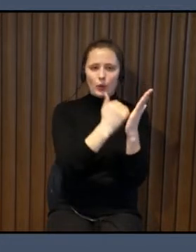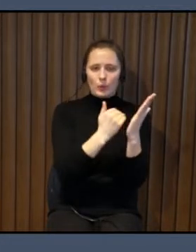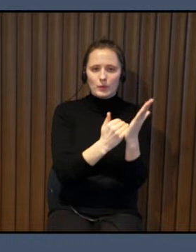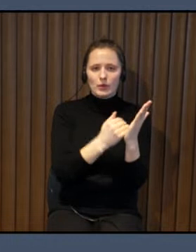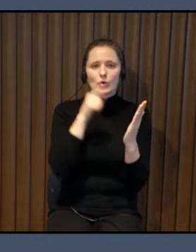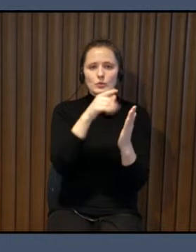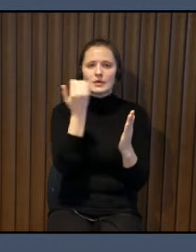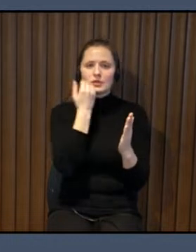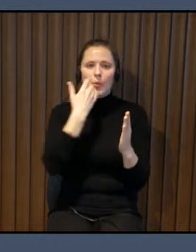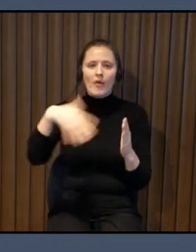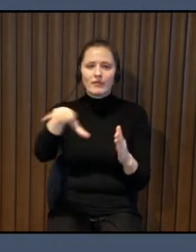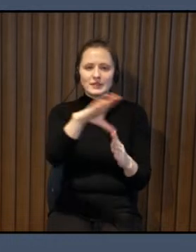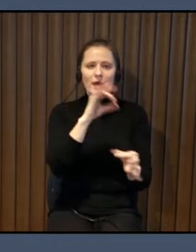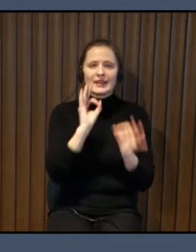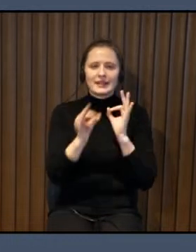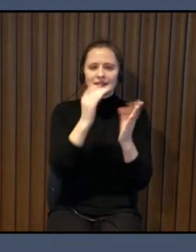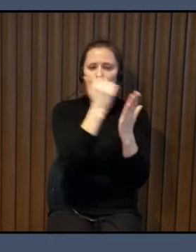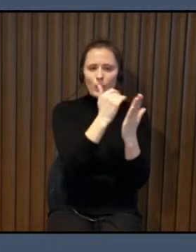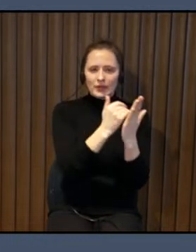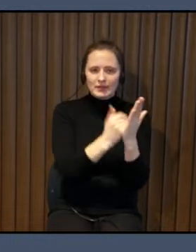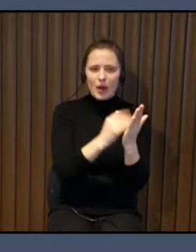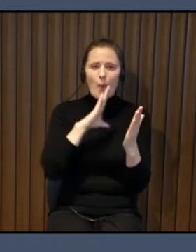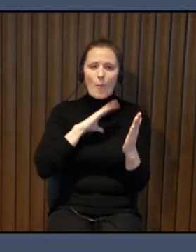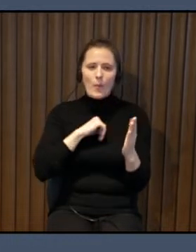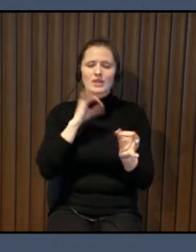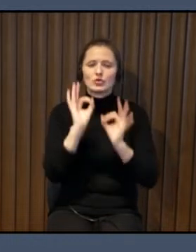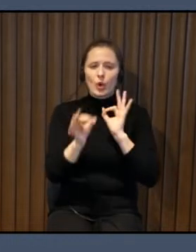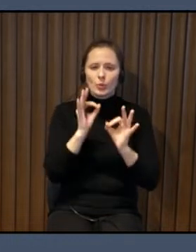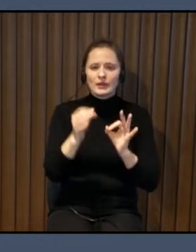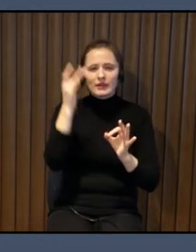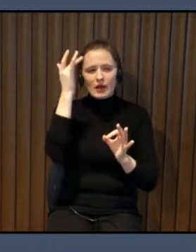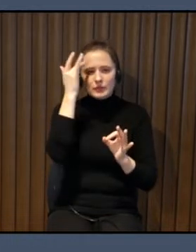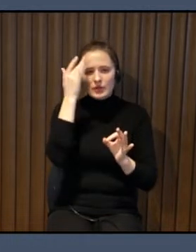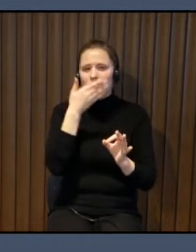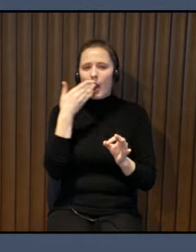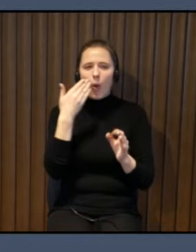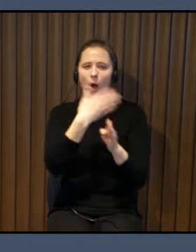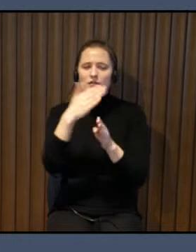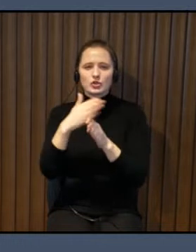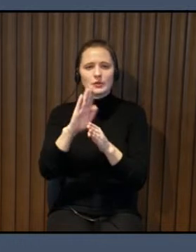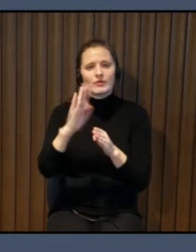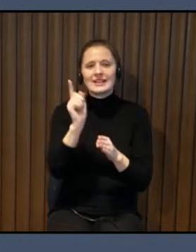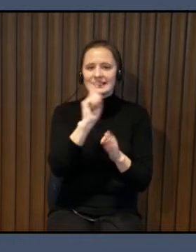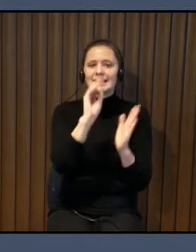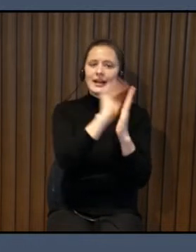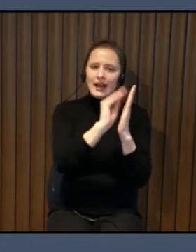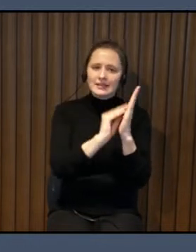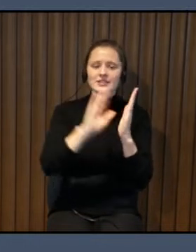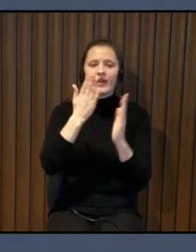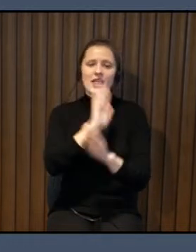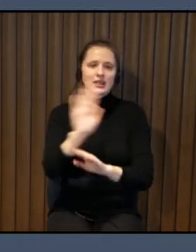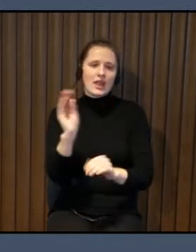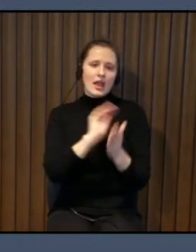oral principles, and we call them general principles of law. And there are